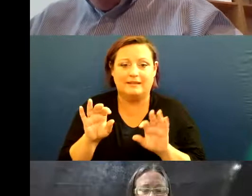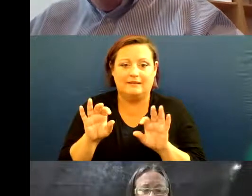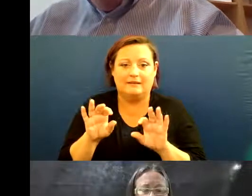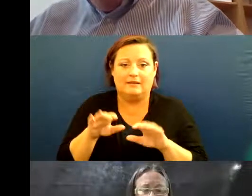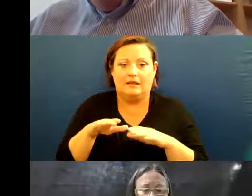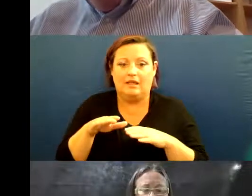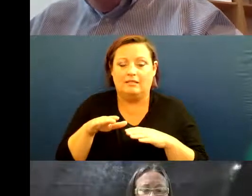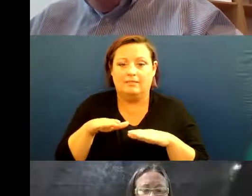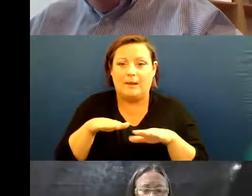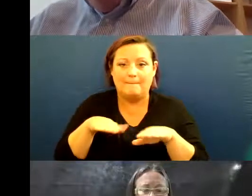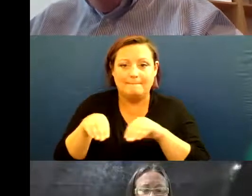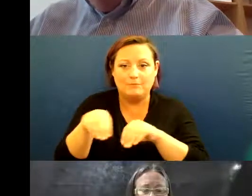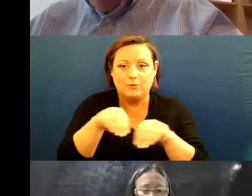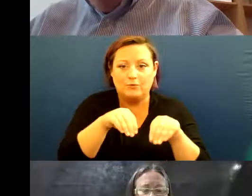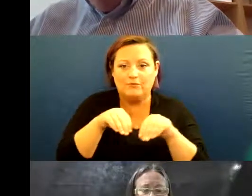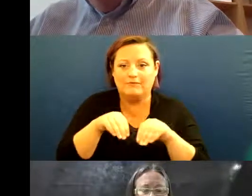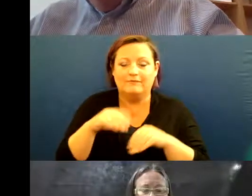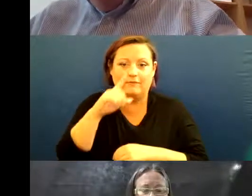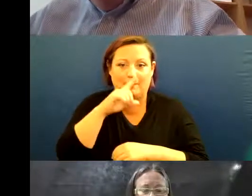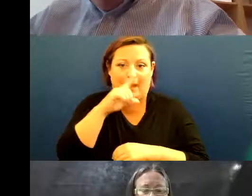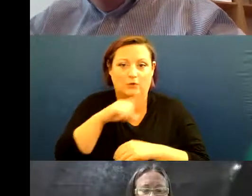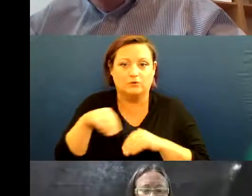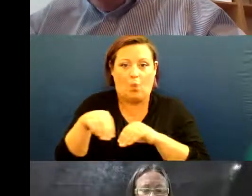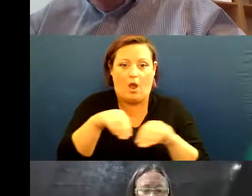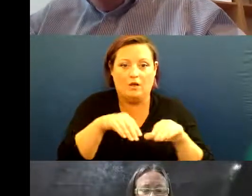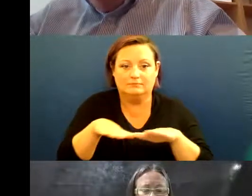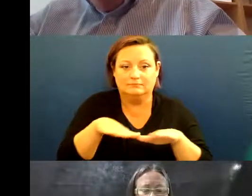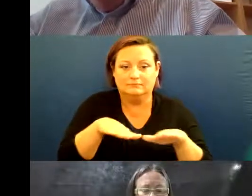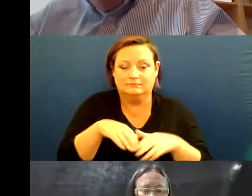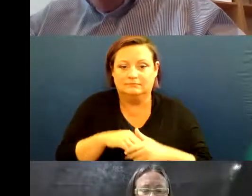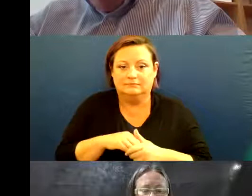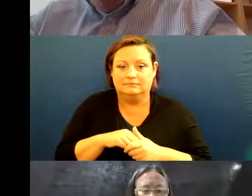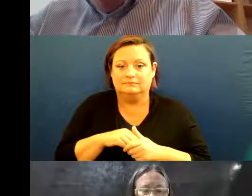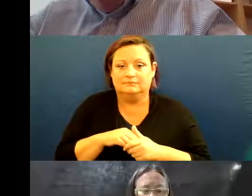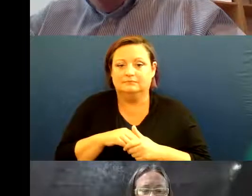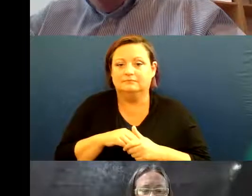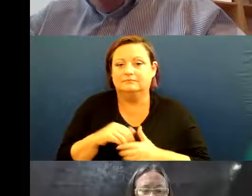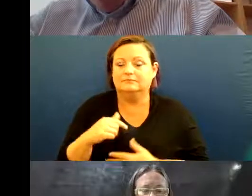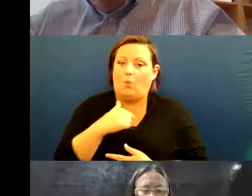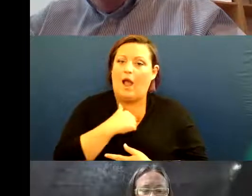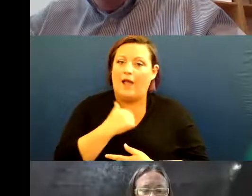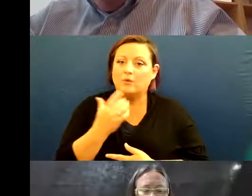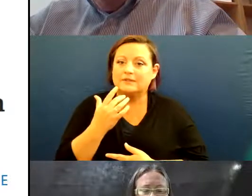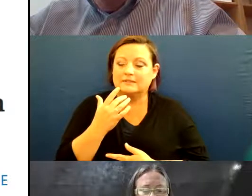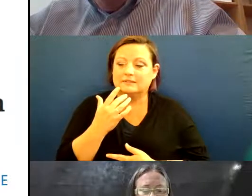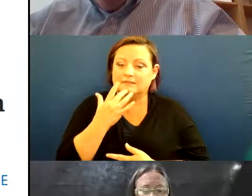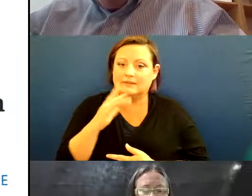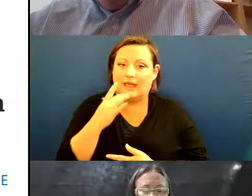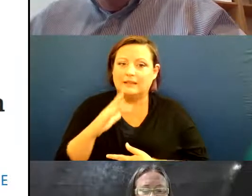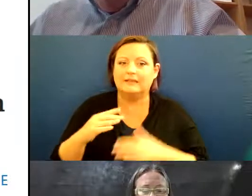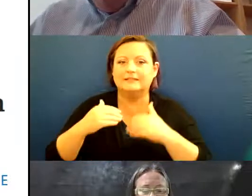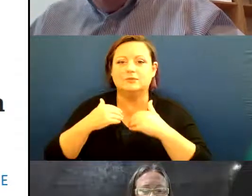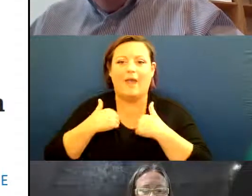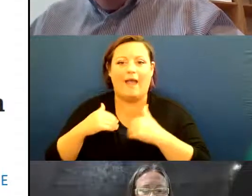walking around on the bedding in the cage. So I was fortunate to have a postdoc in the lab at